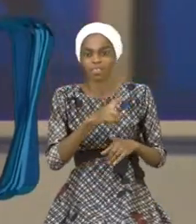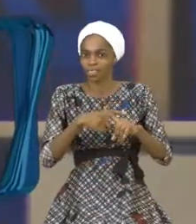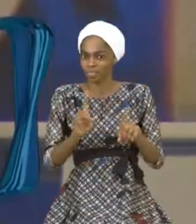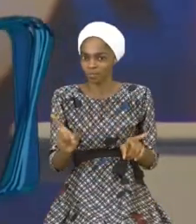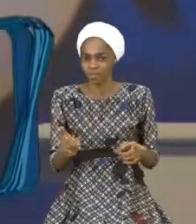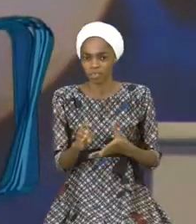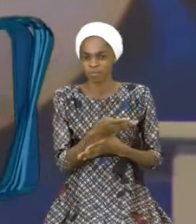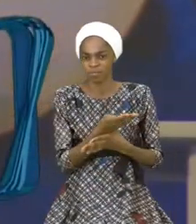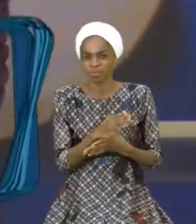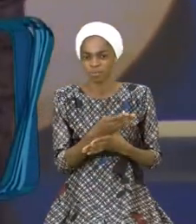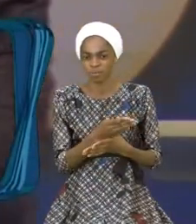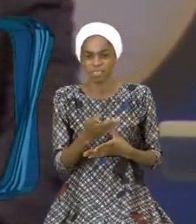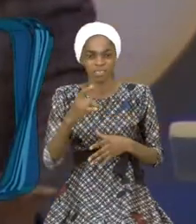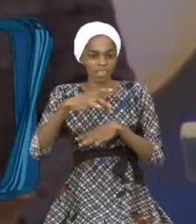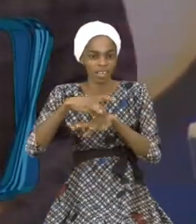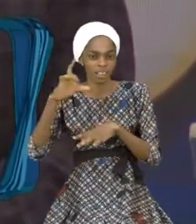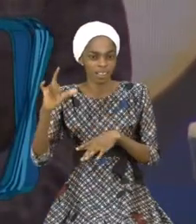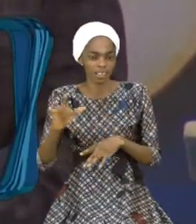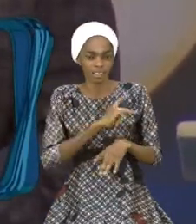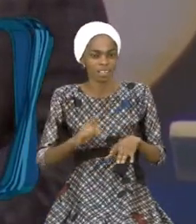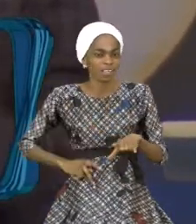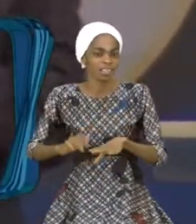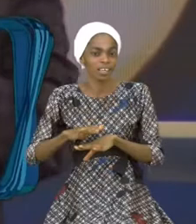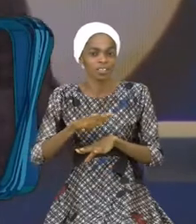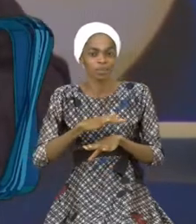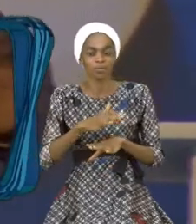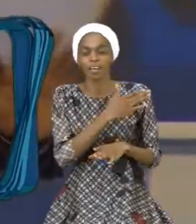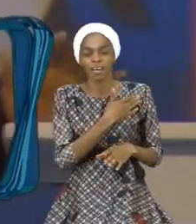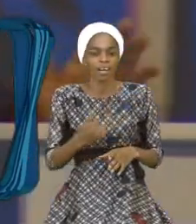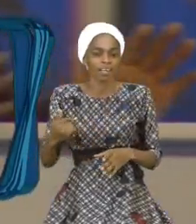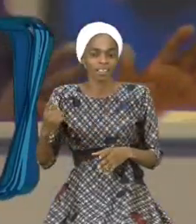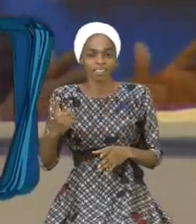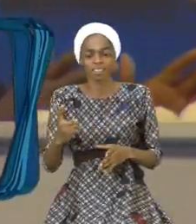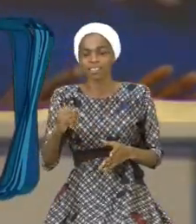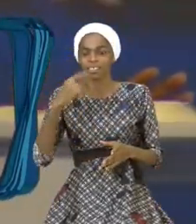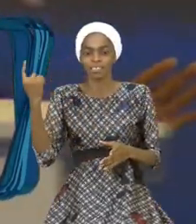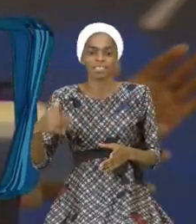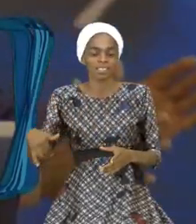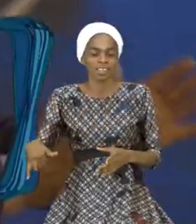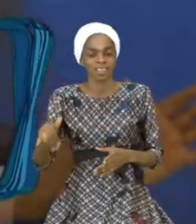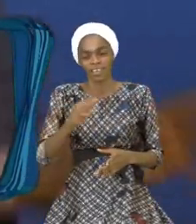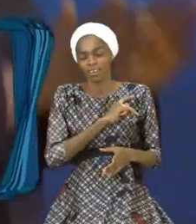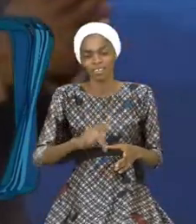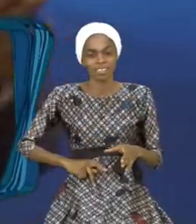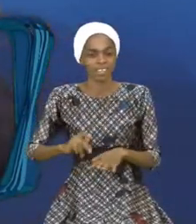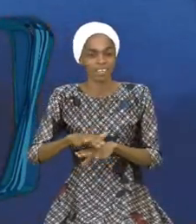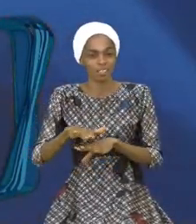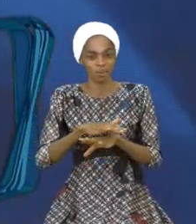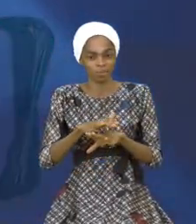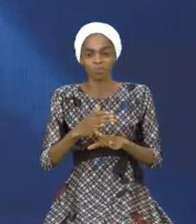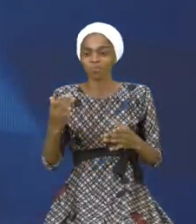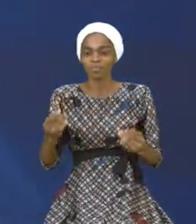between the earthly kingdom and the eternal kingdom. The